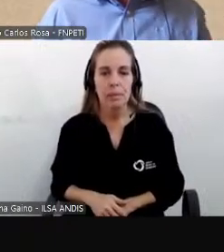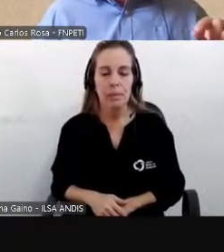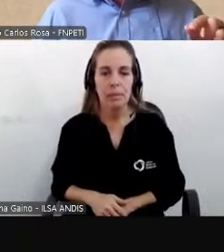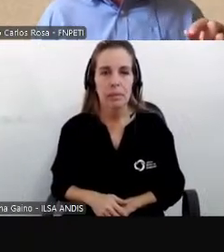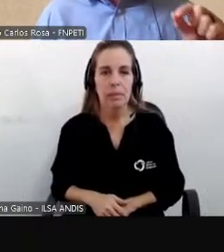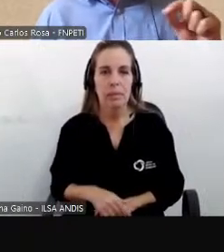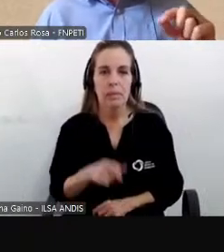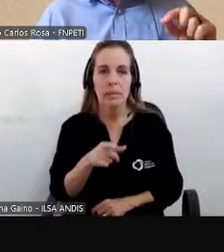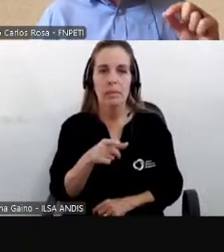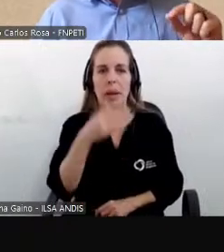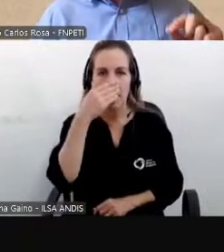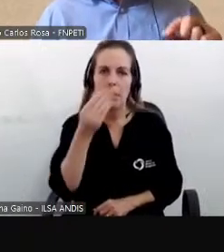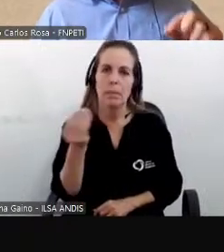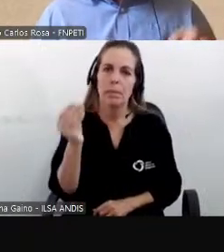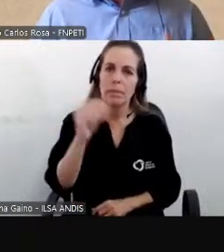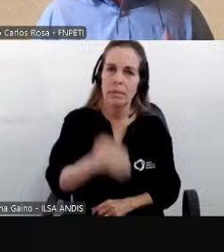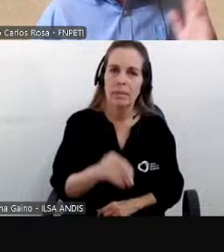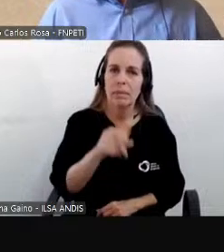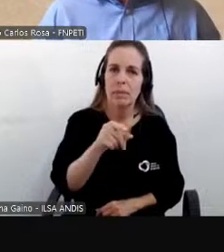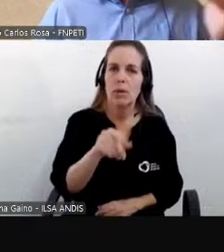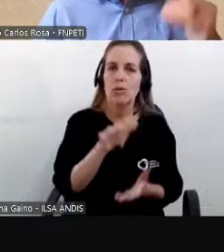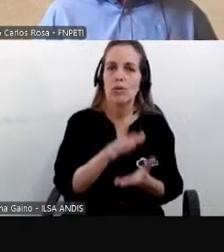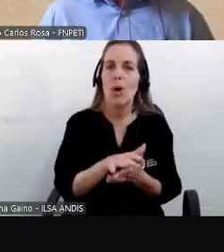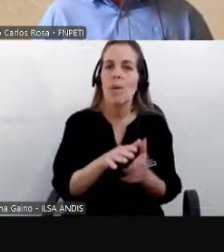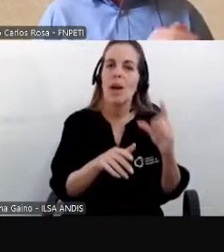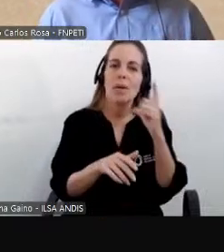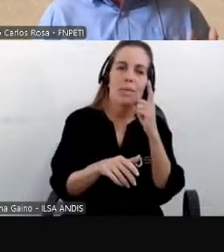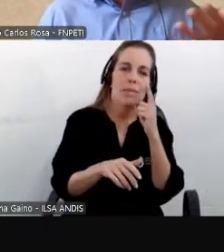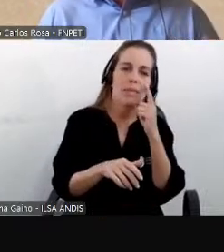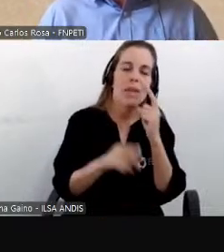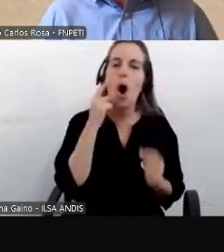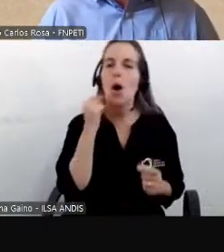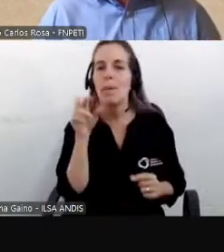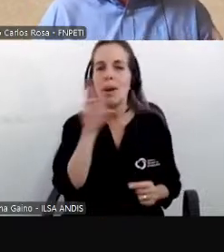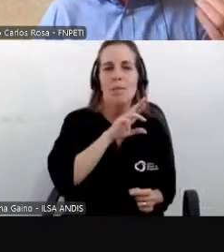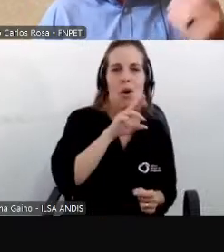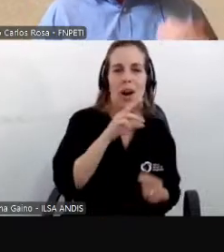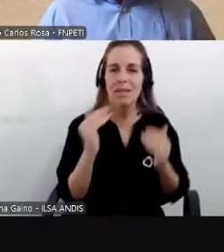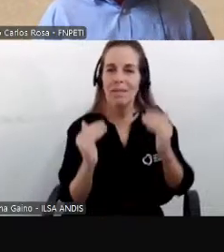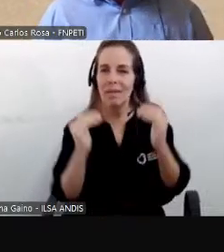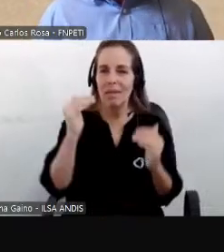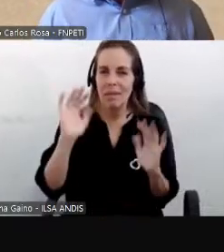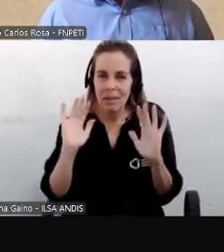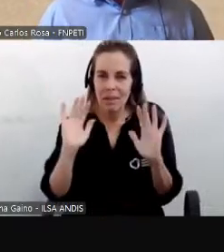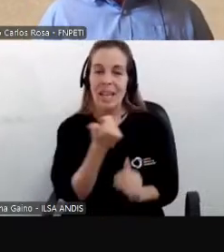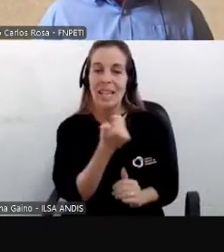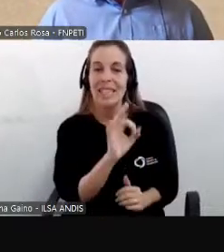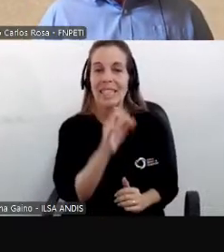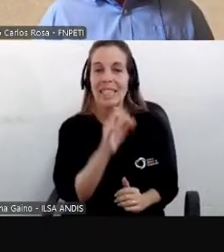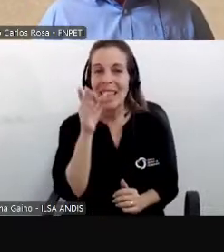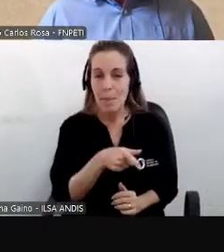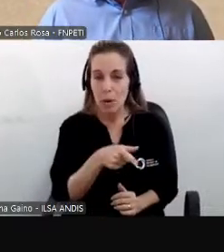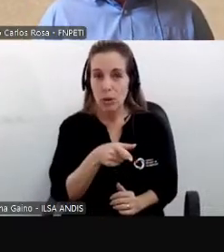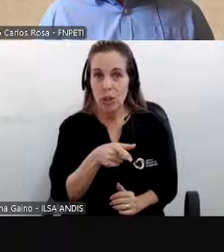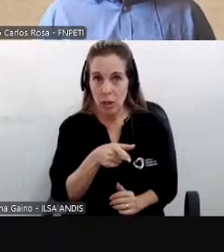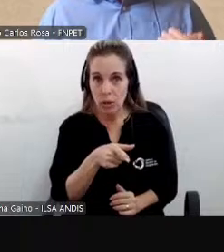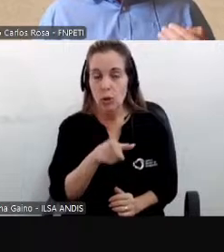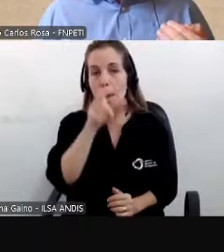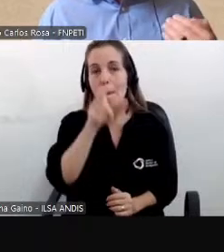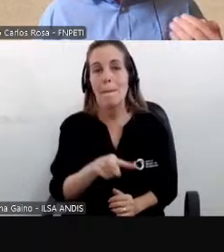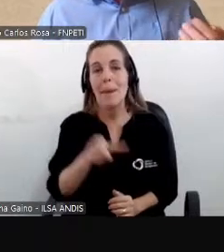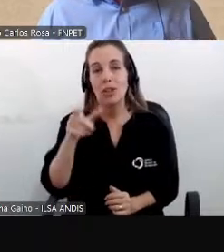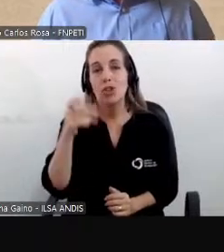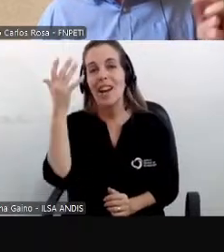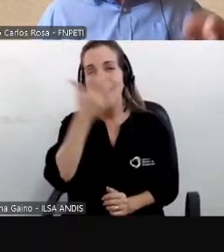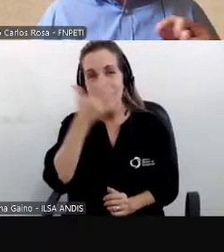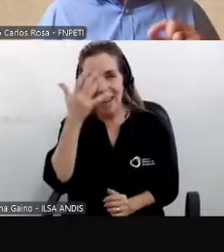And then I will add something else to this gender issue. 60% of those workers